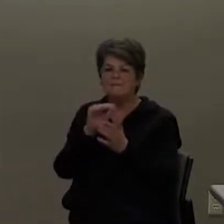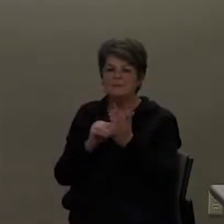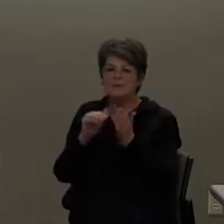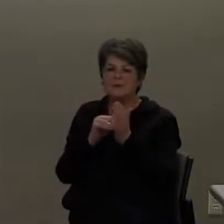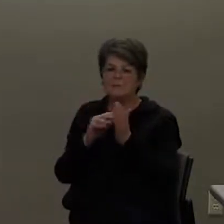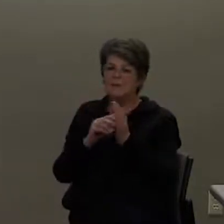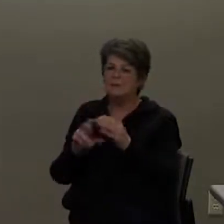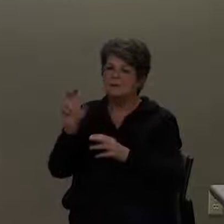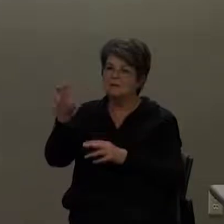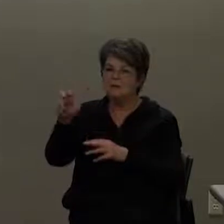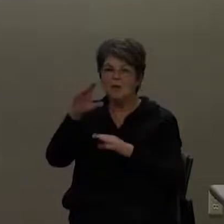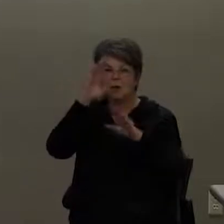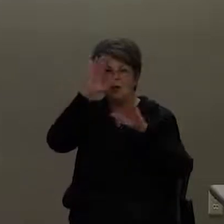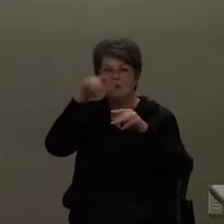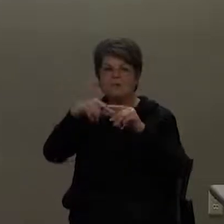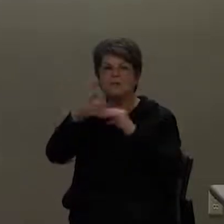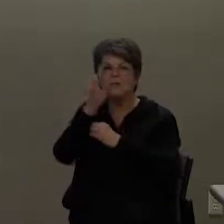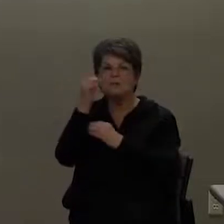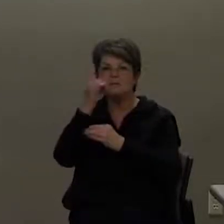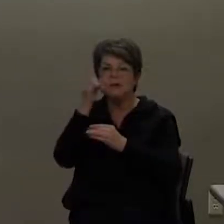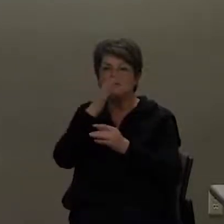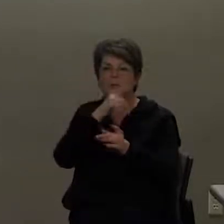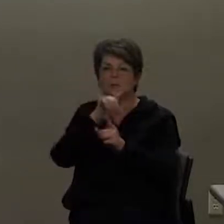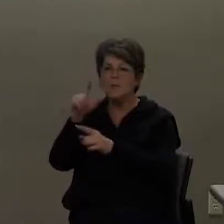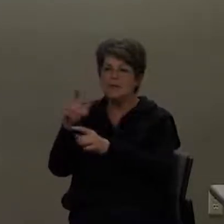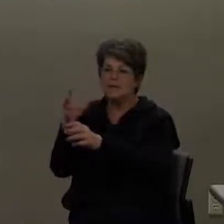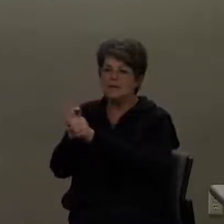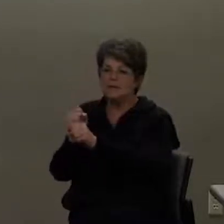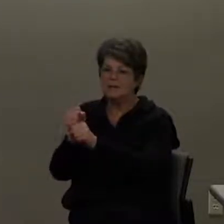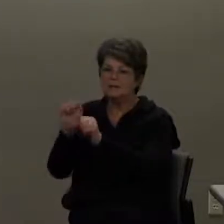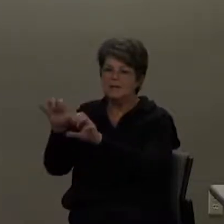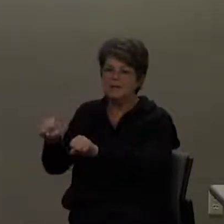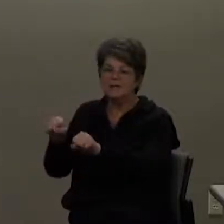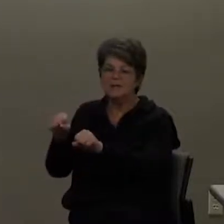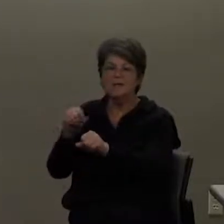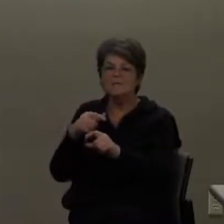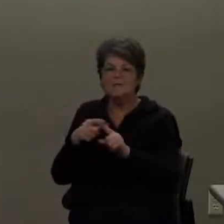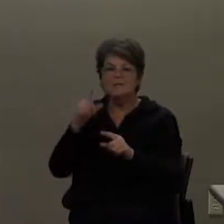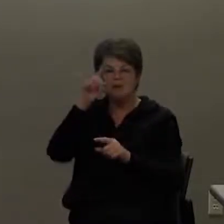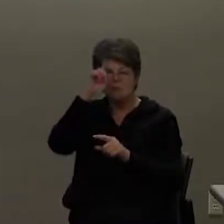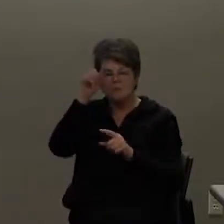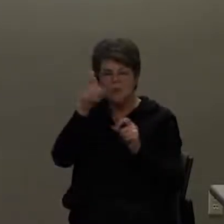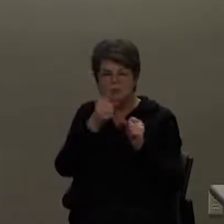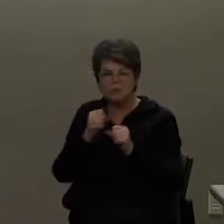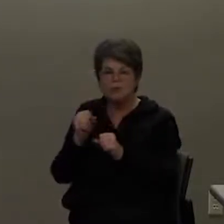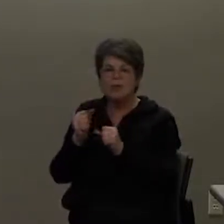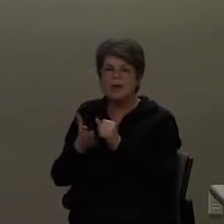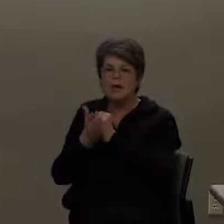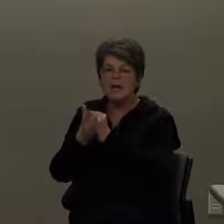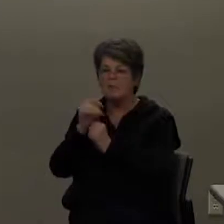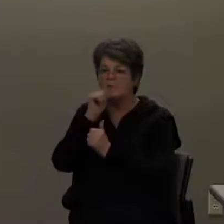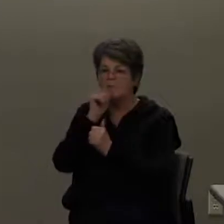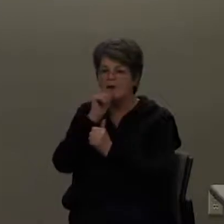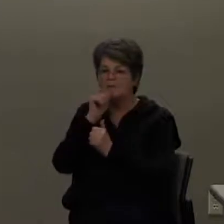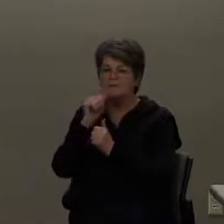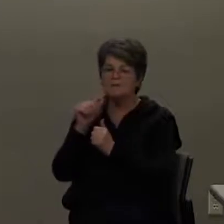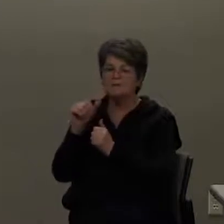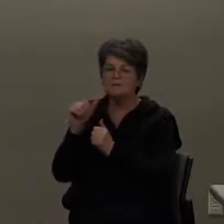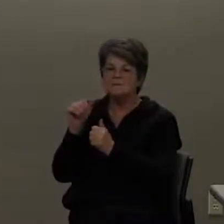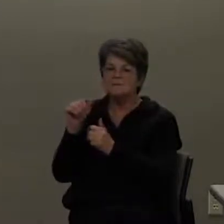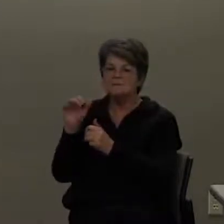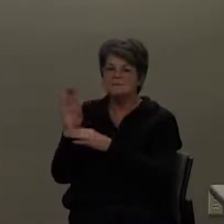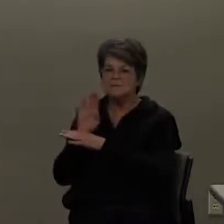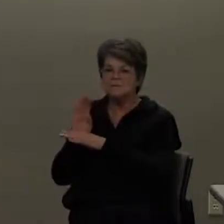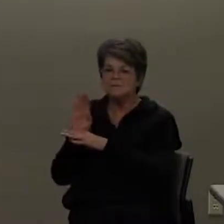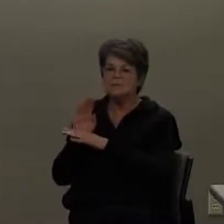God someone comes and takes the building. This is, how do we create a smart strategy so that we can help the private sector do its thing,